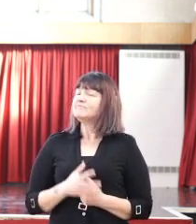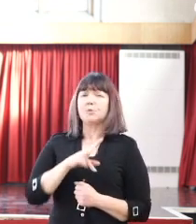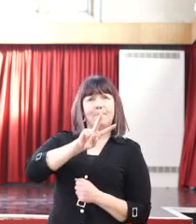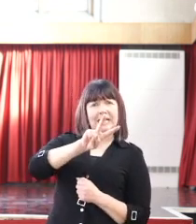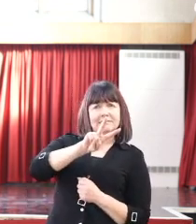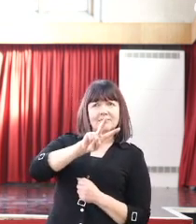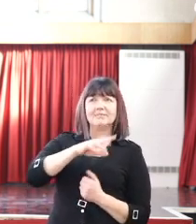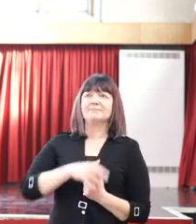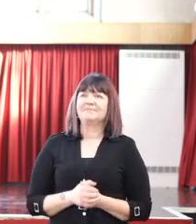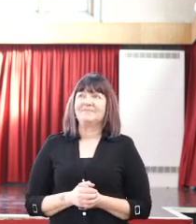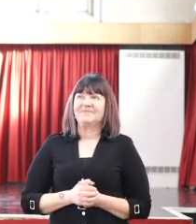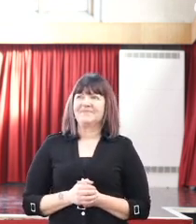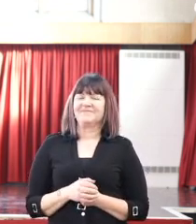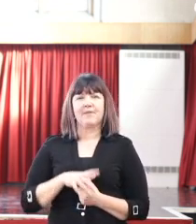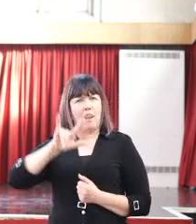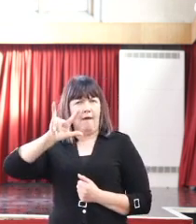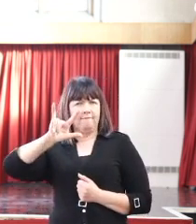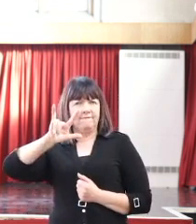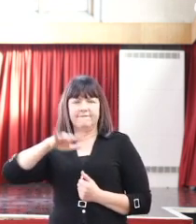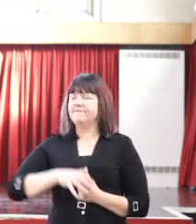Peace, love,